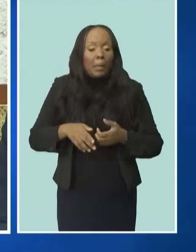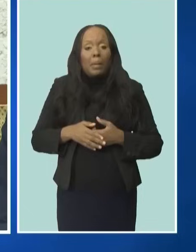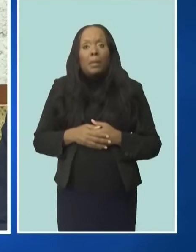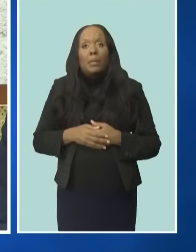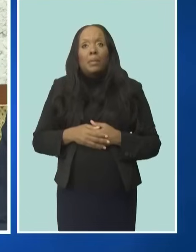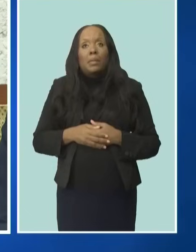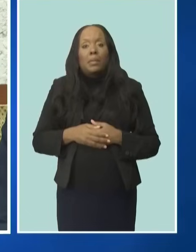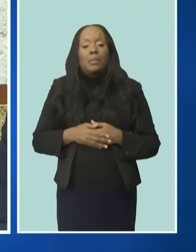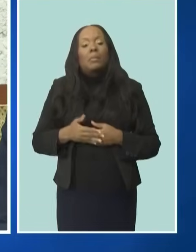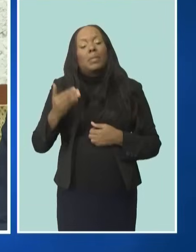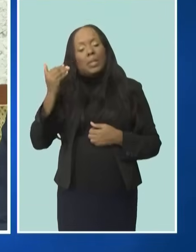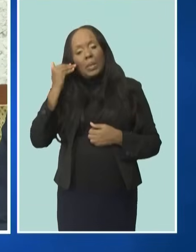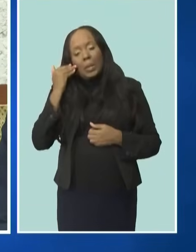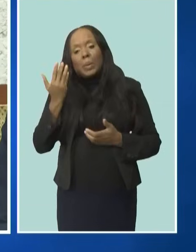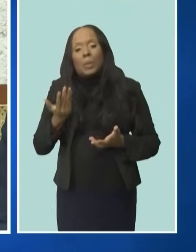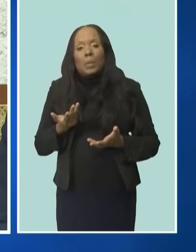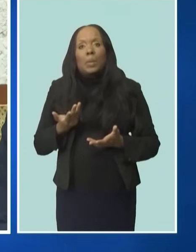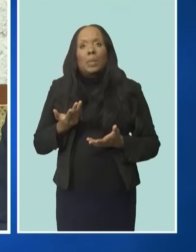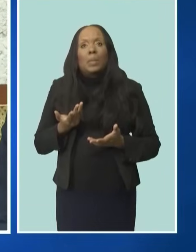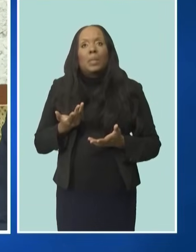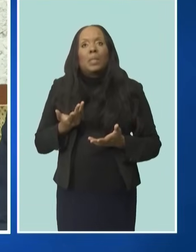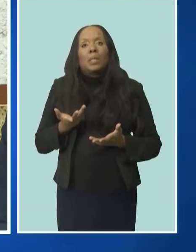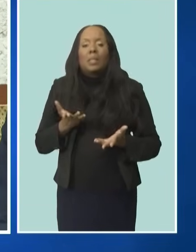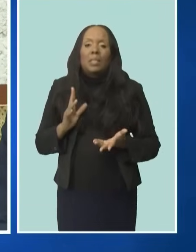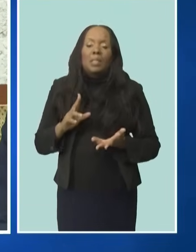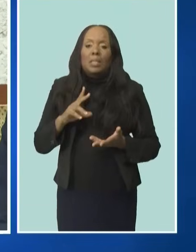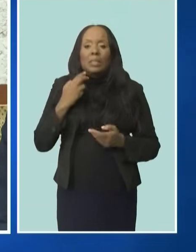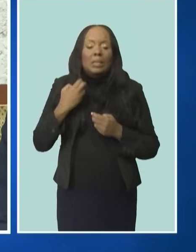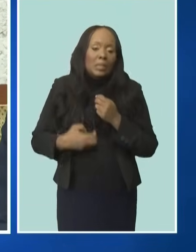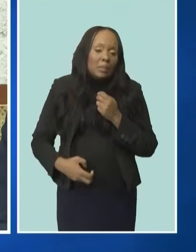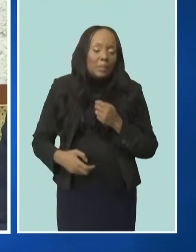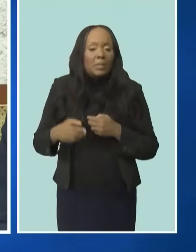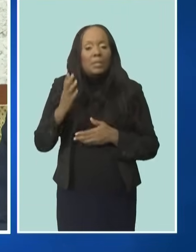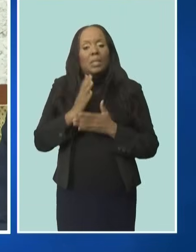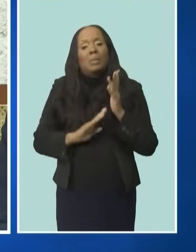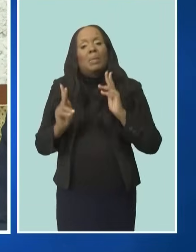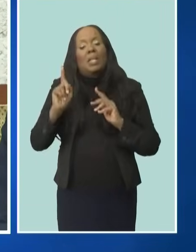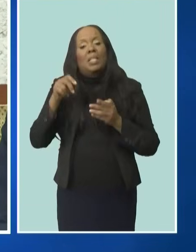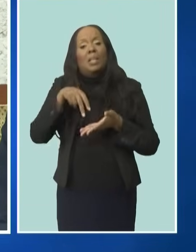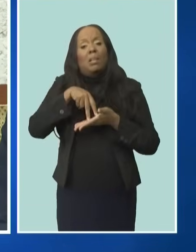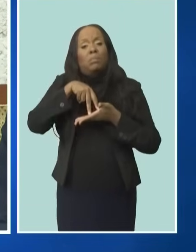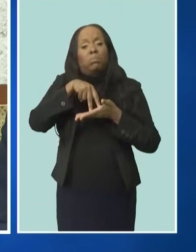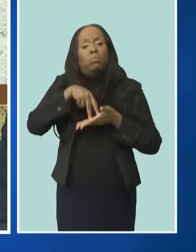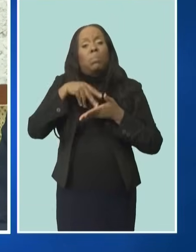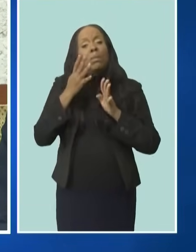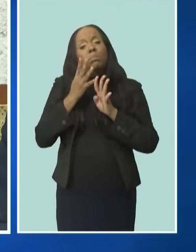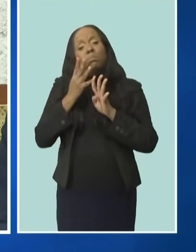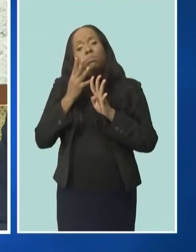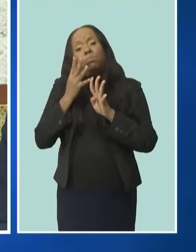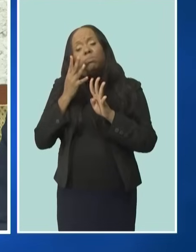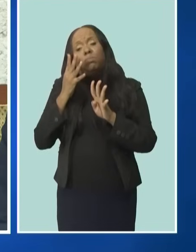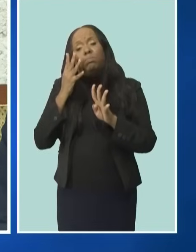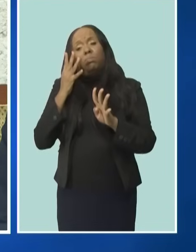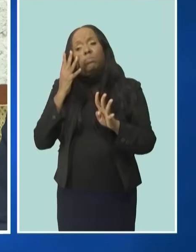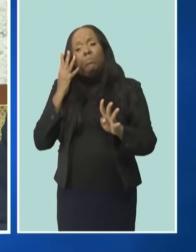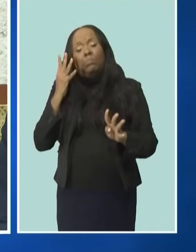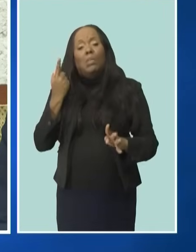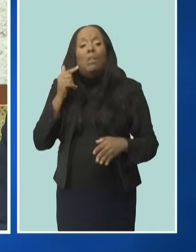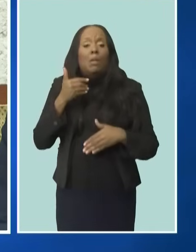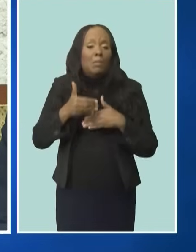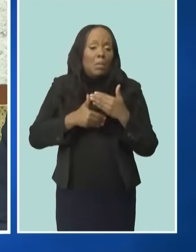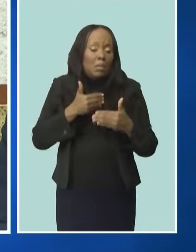do accept that it has been a little inconvenient for a number of persons having to stand in line in order to get that process